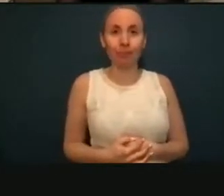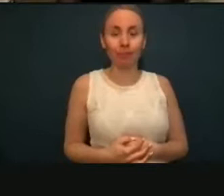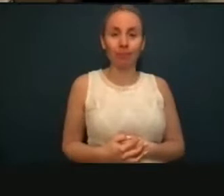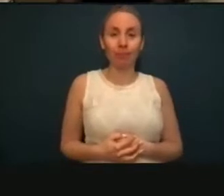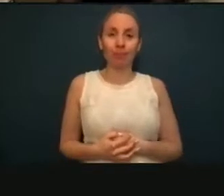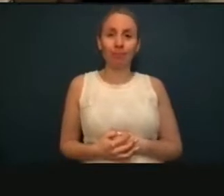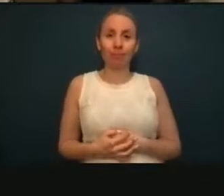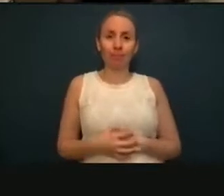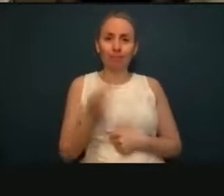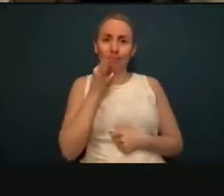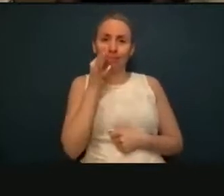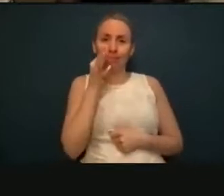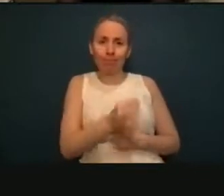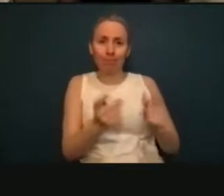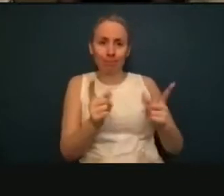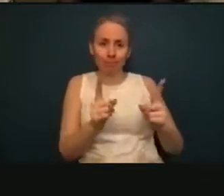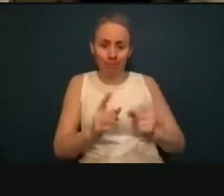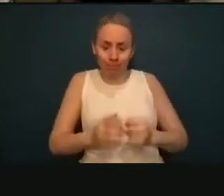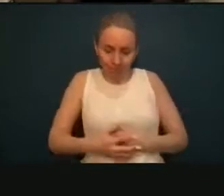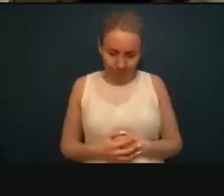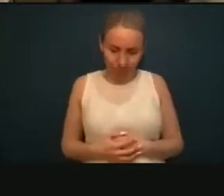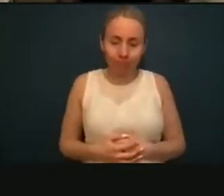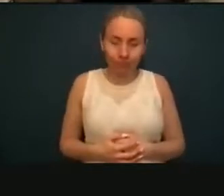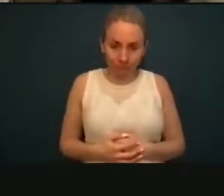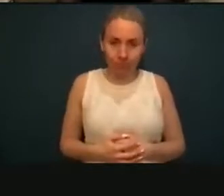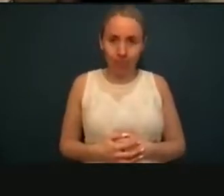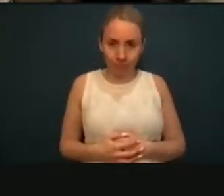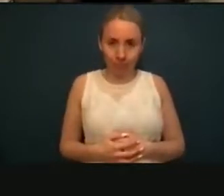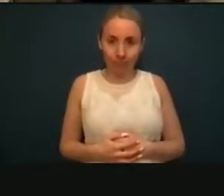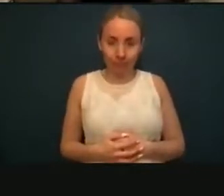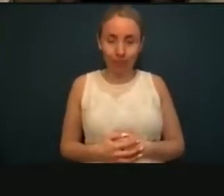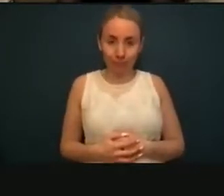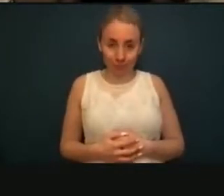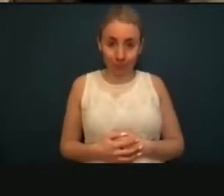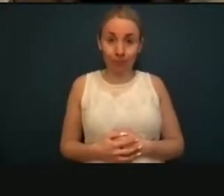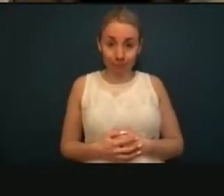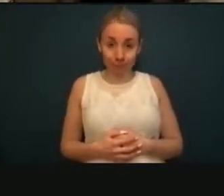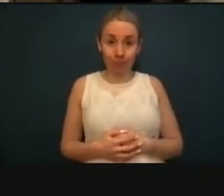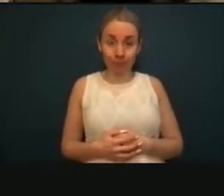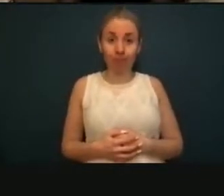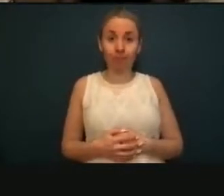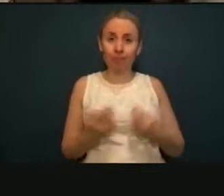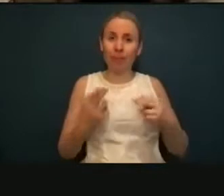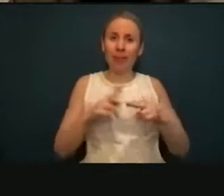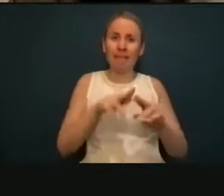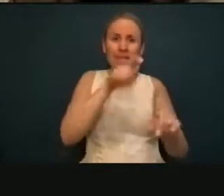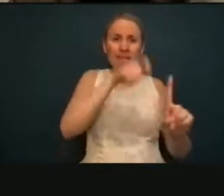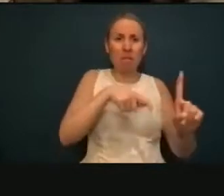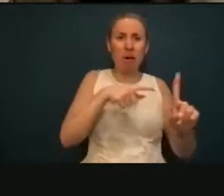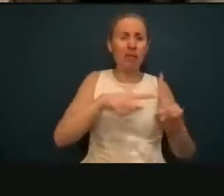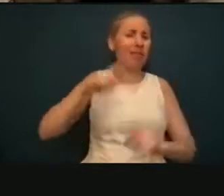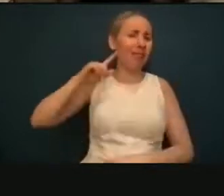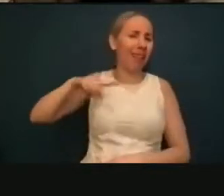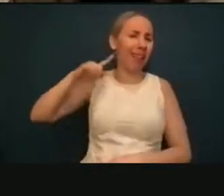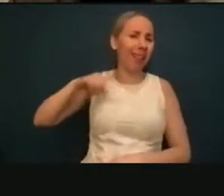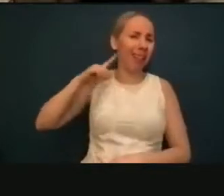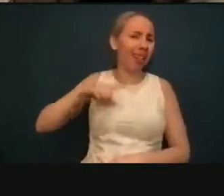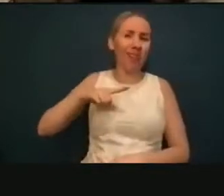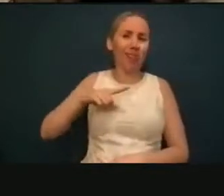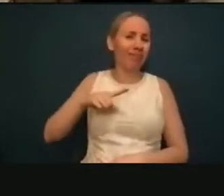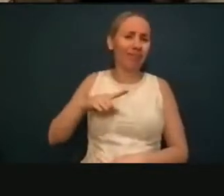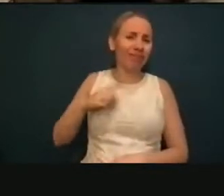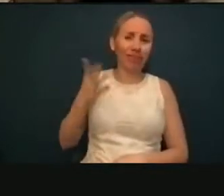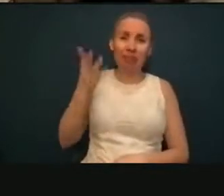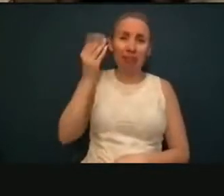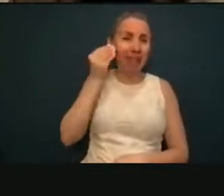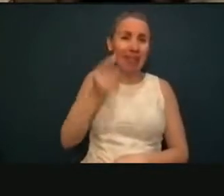for example, when you're trying to communicate to somebody who is not listening? Do you feel it's super important to